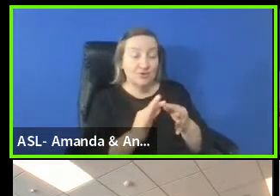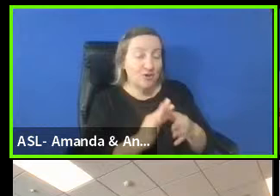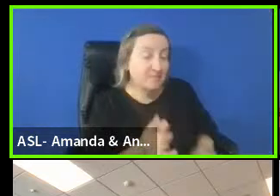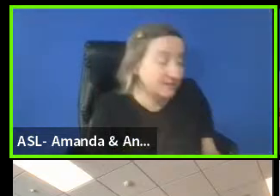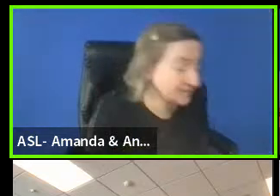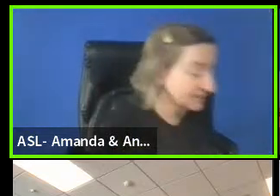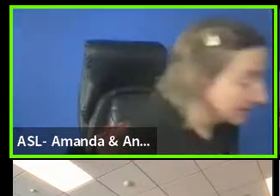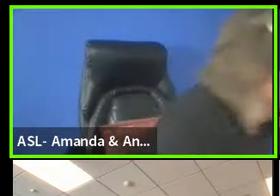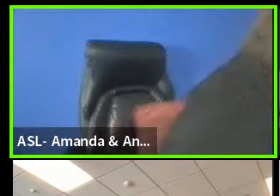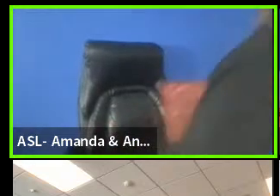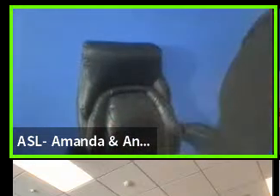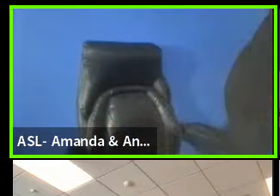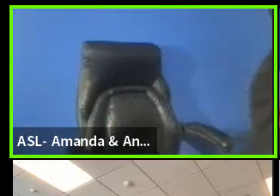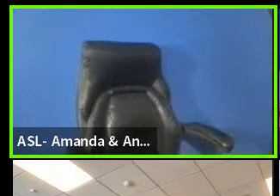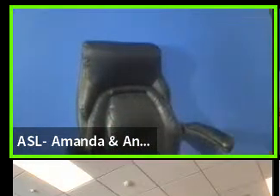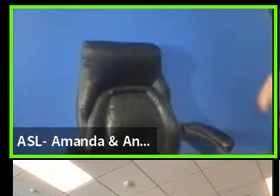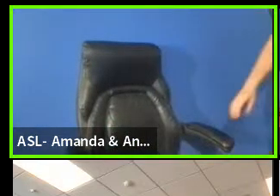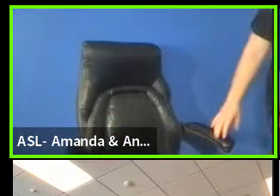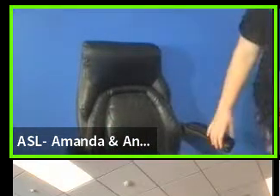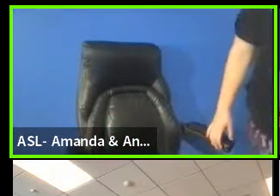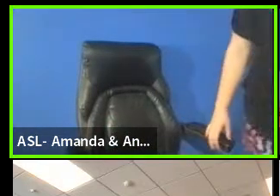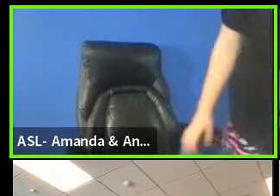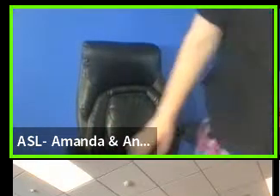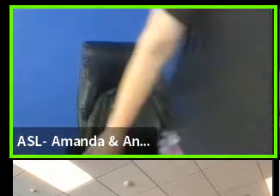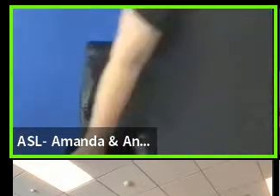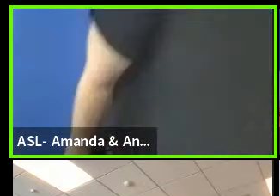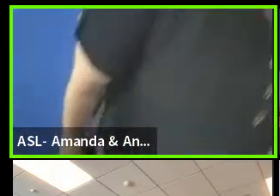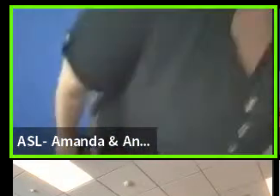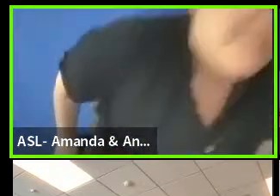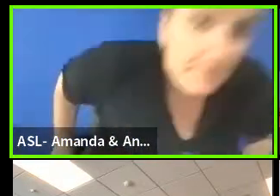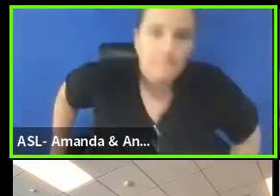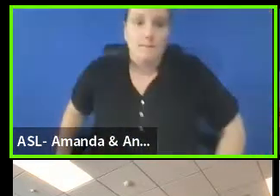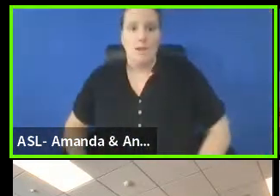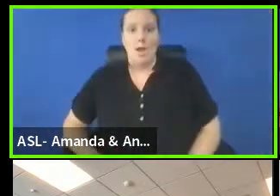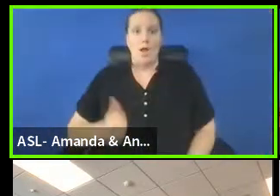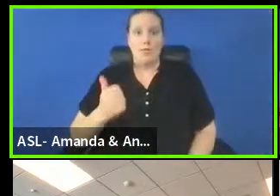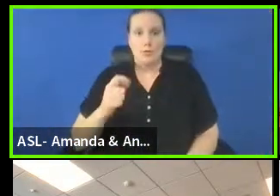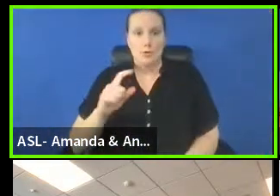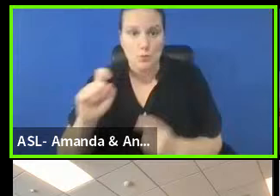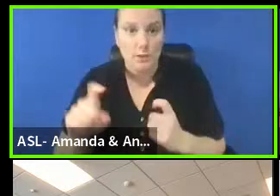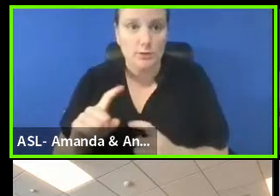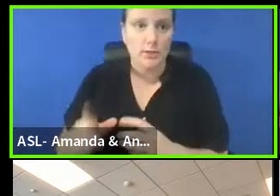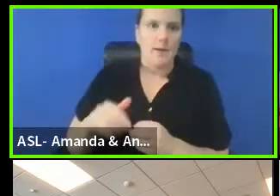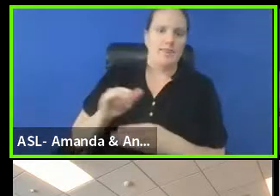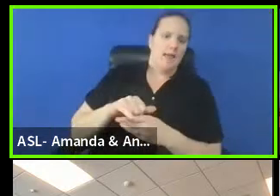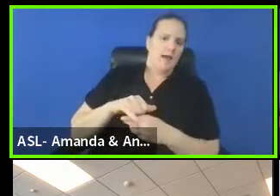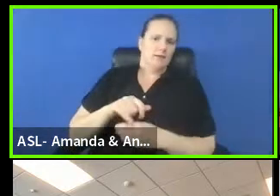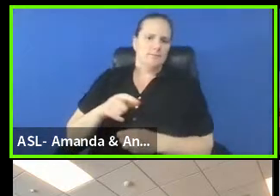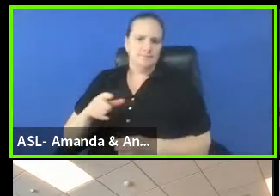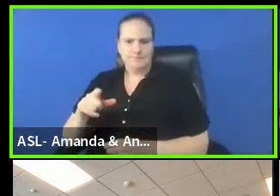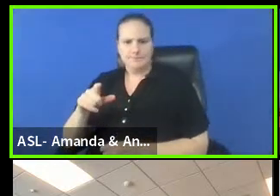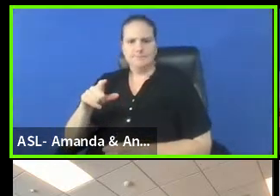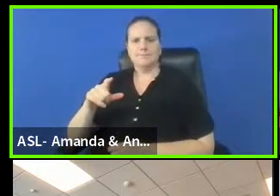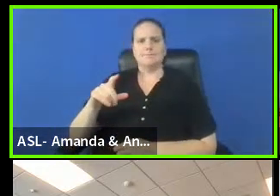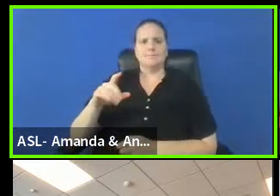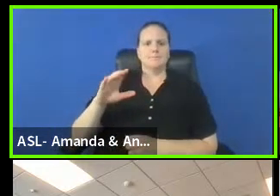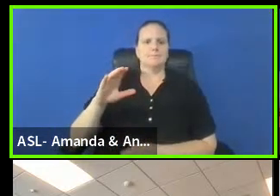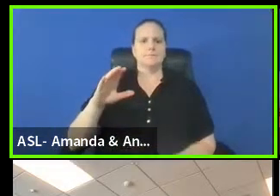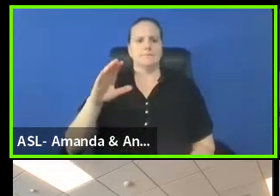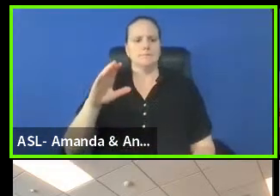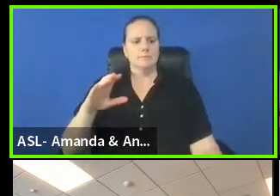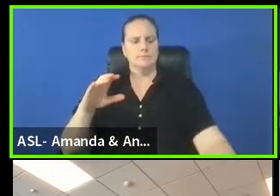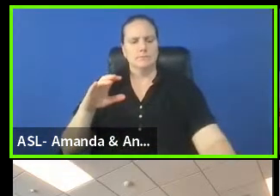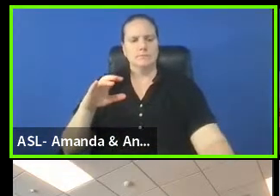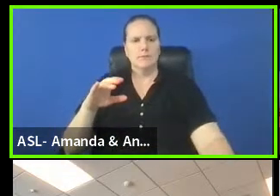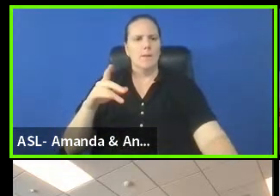Yeah, indeed. So then the other question was around lane capacity. And I'll just harken back to some of the comments that were made. I think one of them was